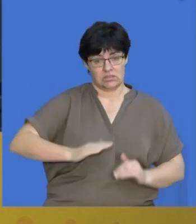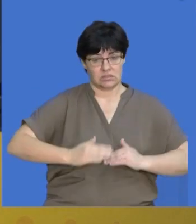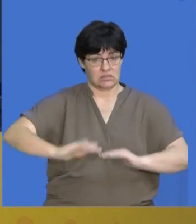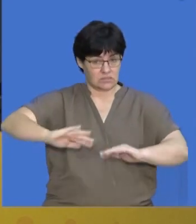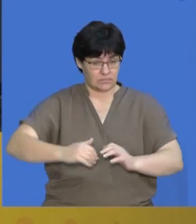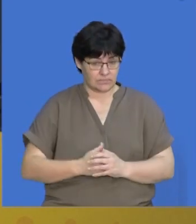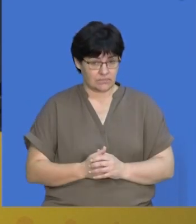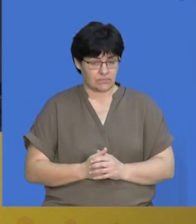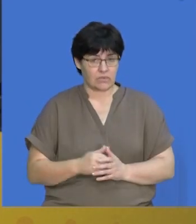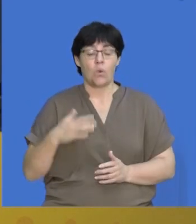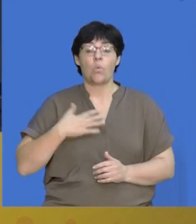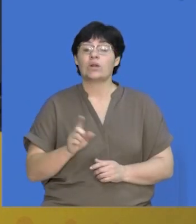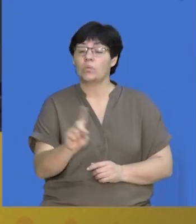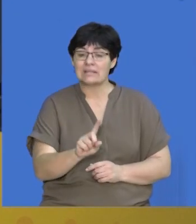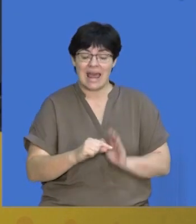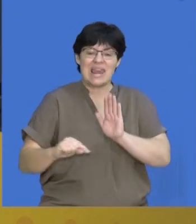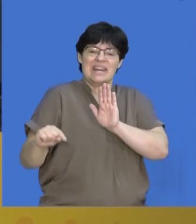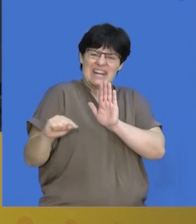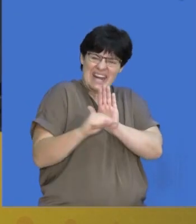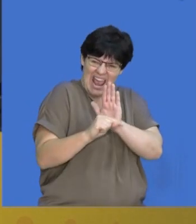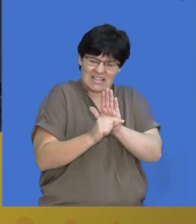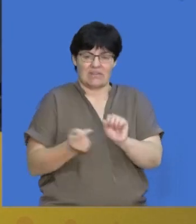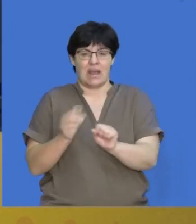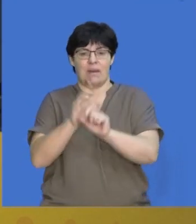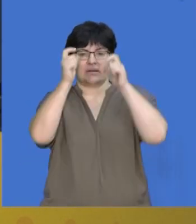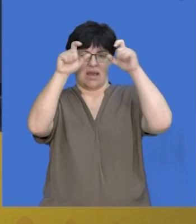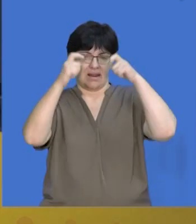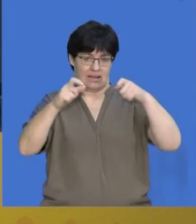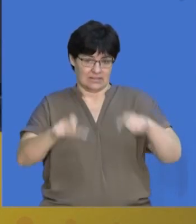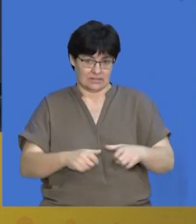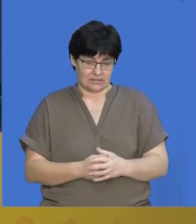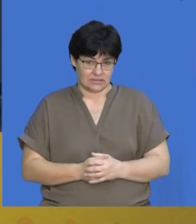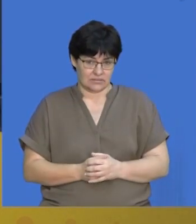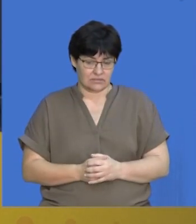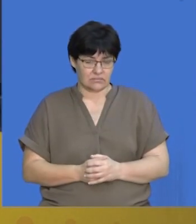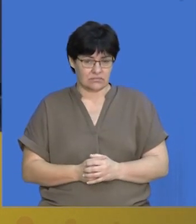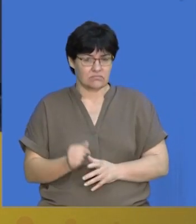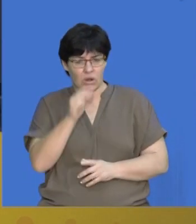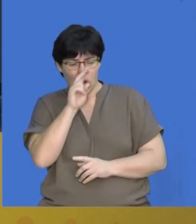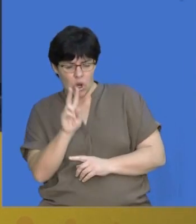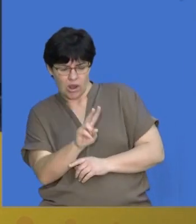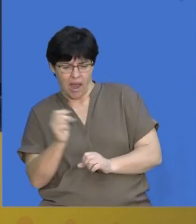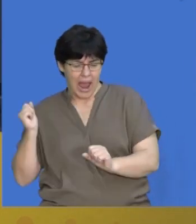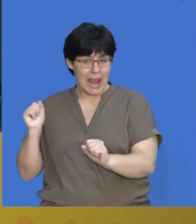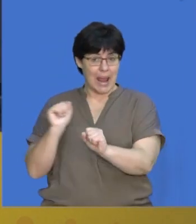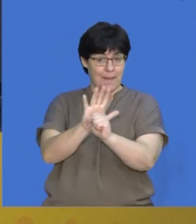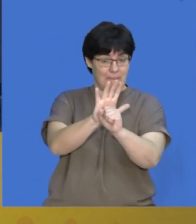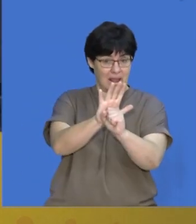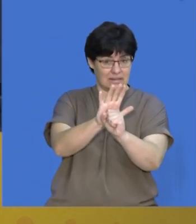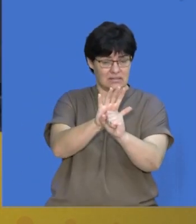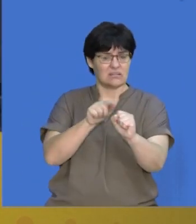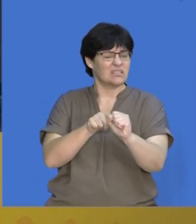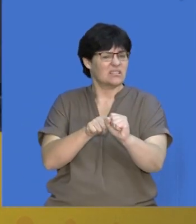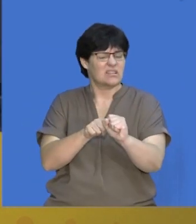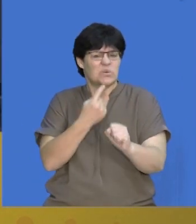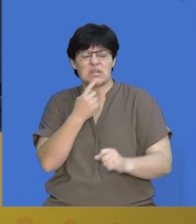do? Highlight the negative impacts. And the moment you look at the word impact, what are we talking